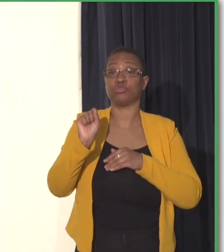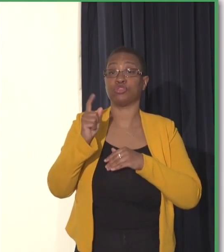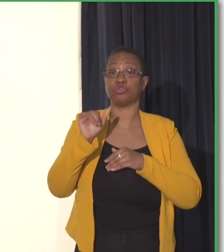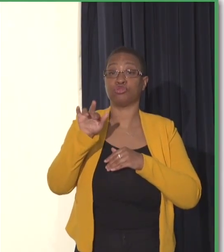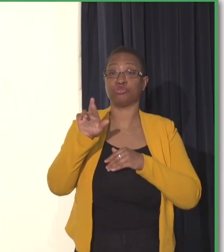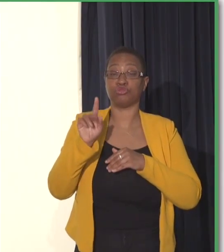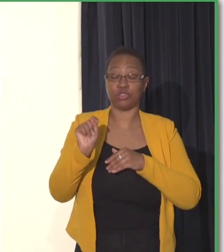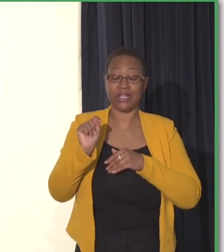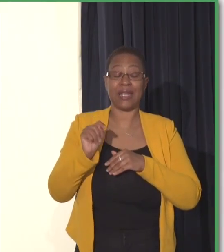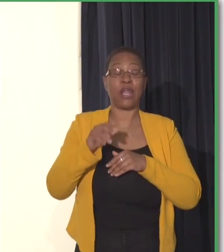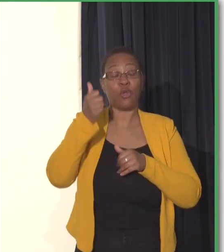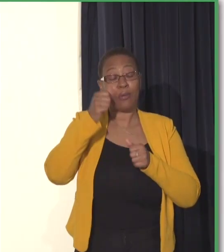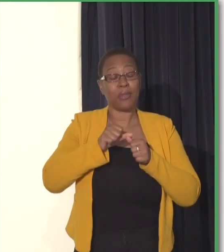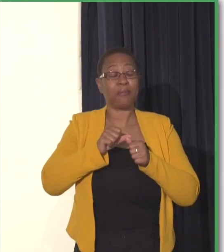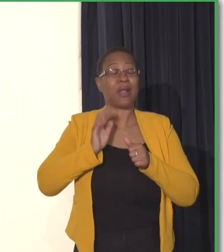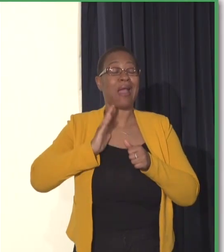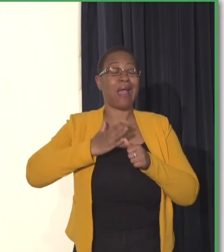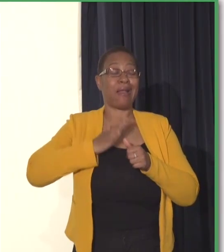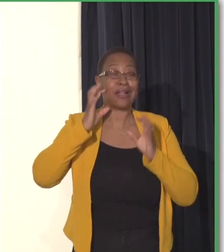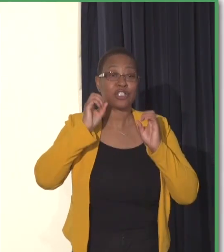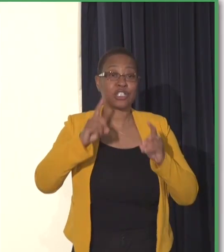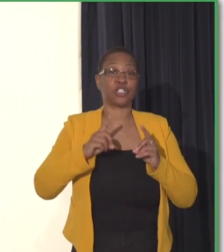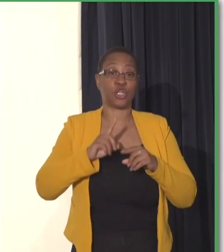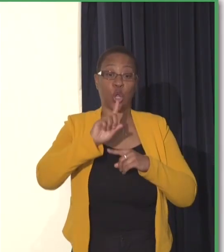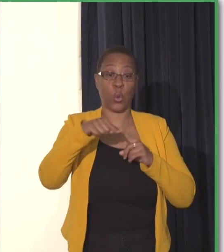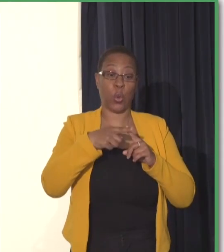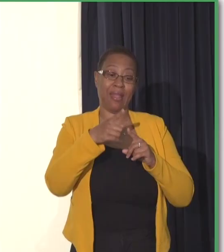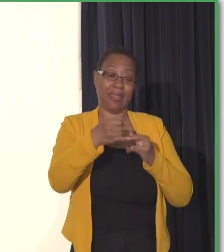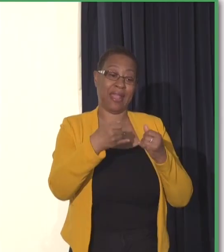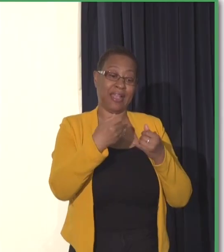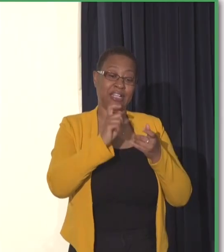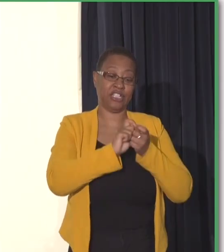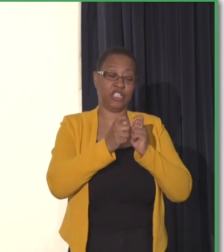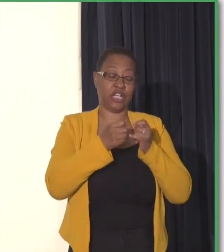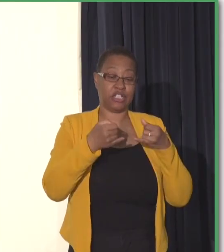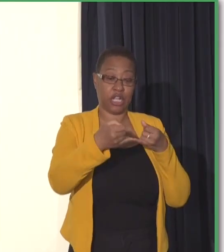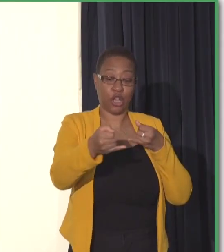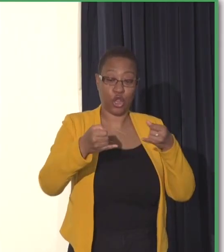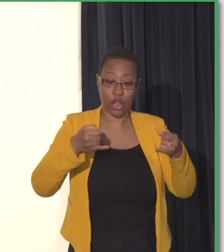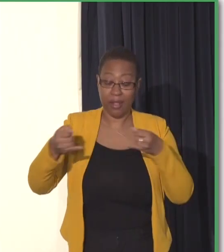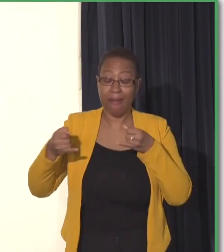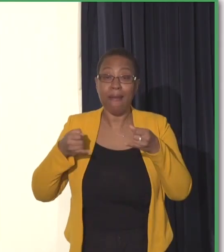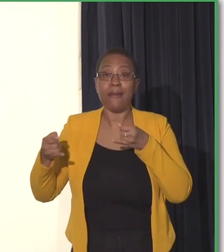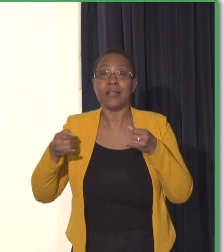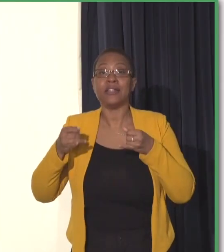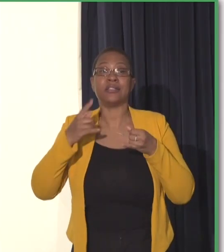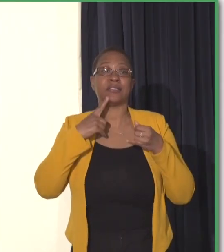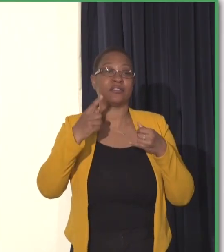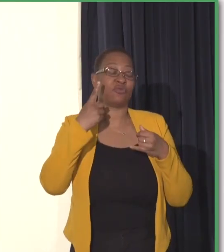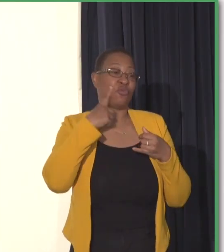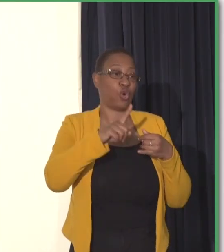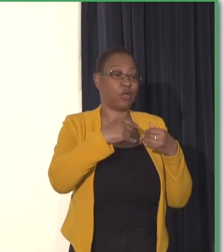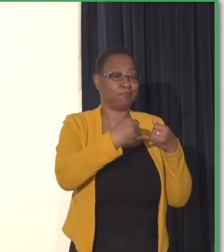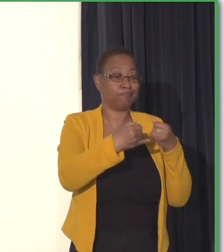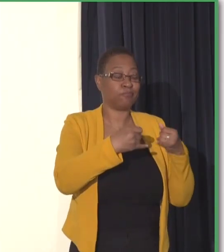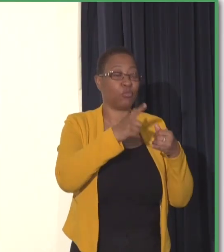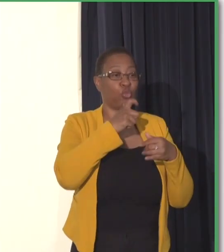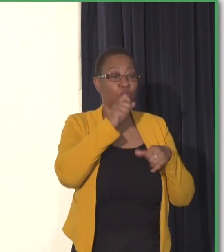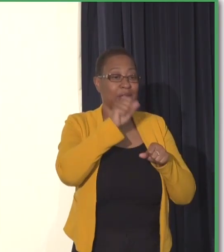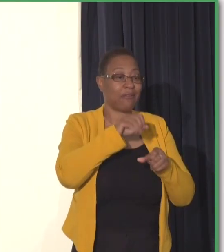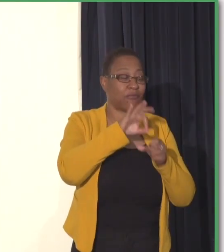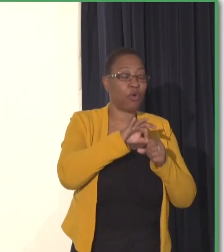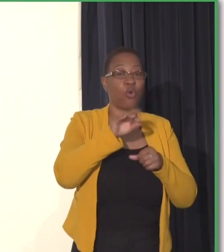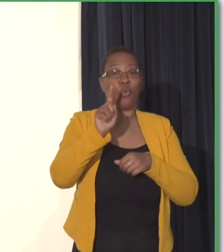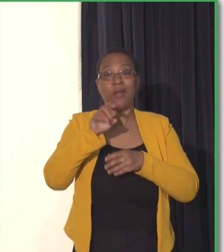education, gerrymandering, redistricting, and many George Fords. And now think and learn about how and